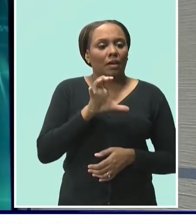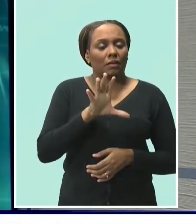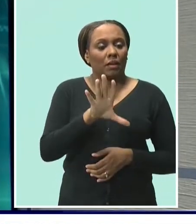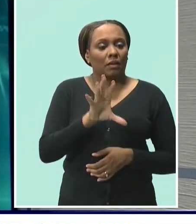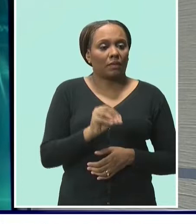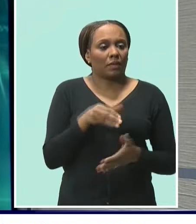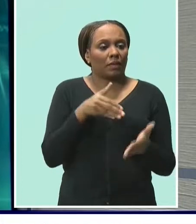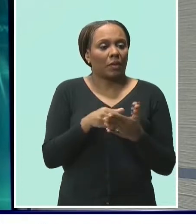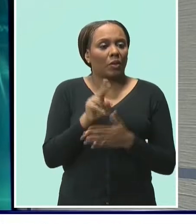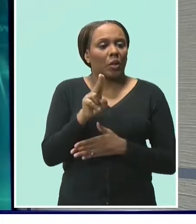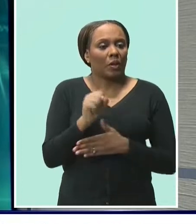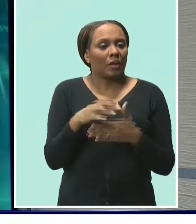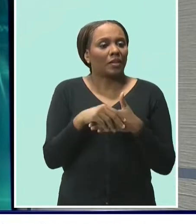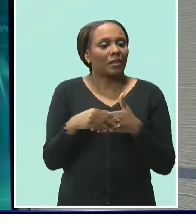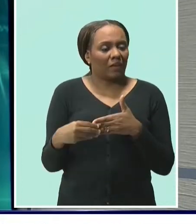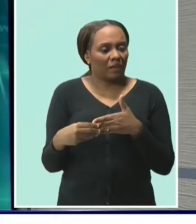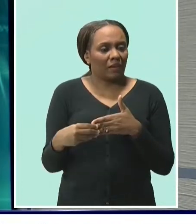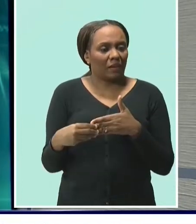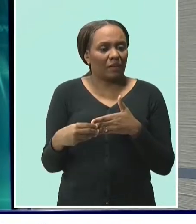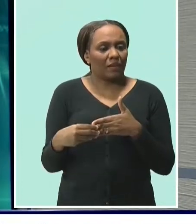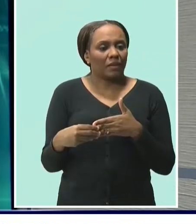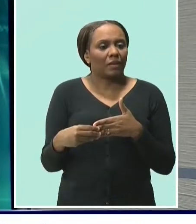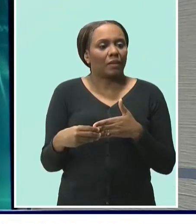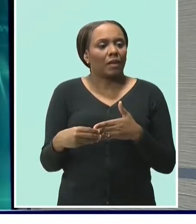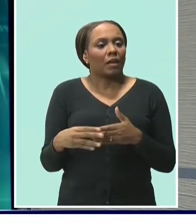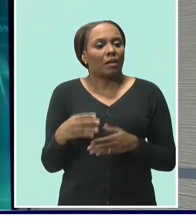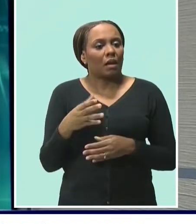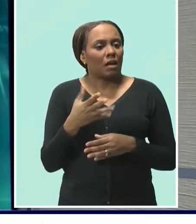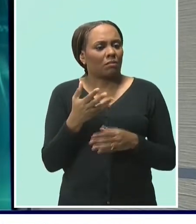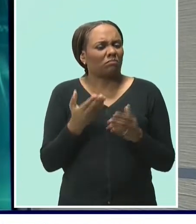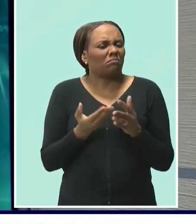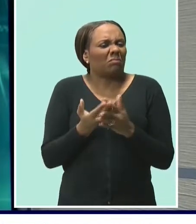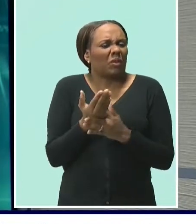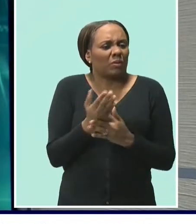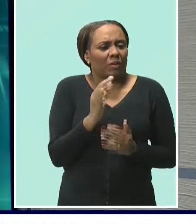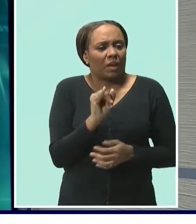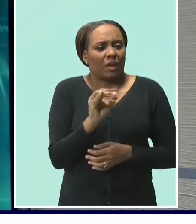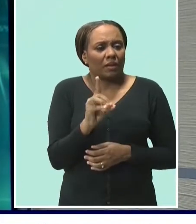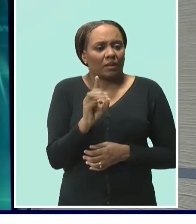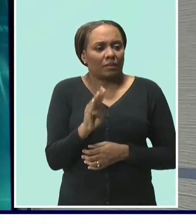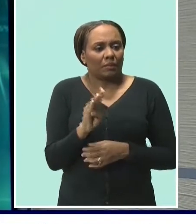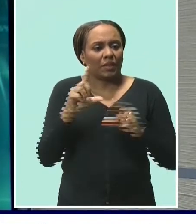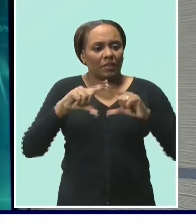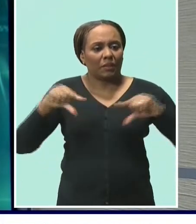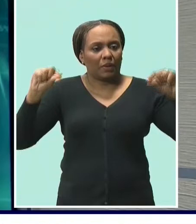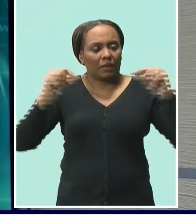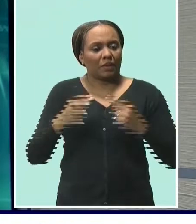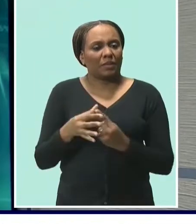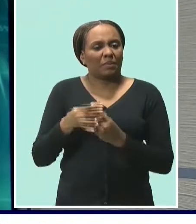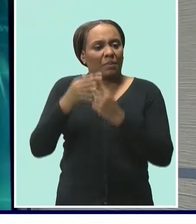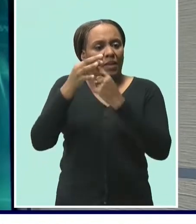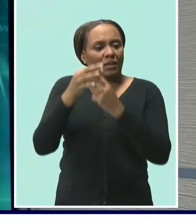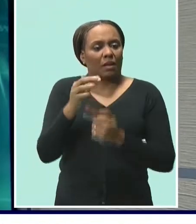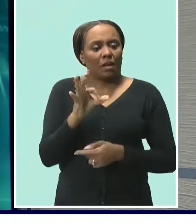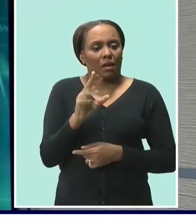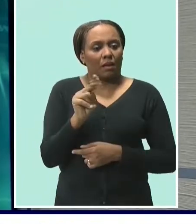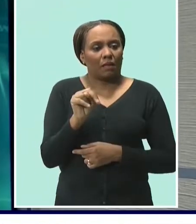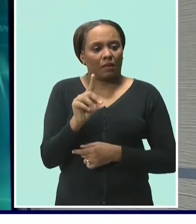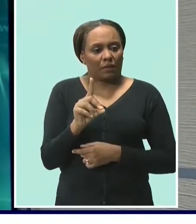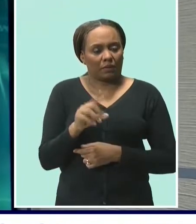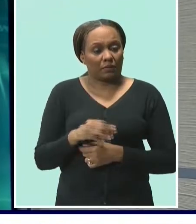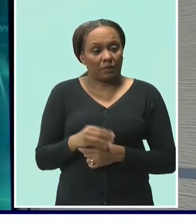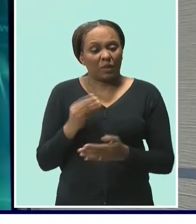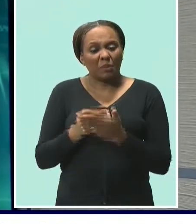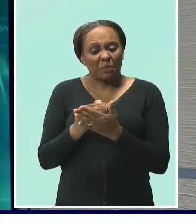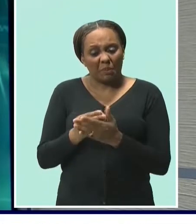a $750,000 US grant financed by the IDB Japan Special Fund. The money will be used to